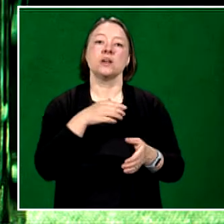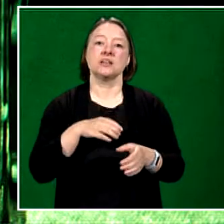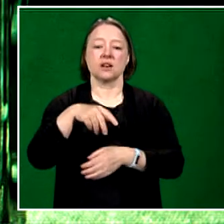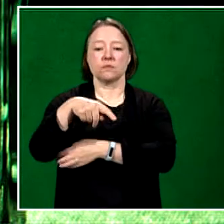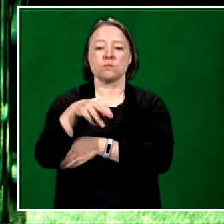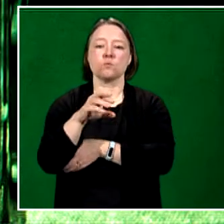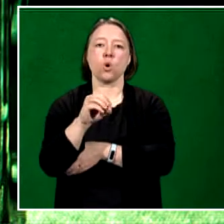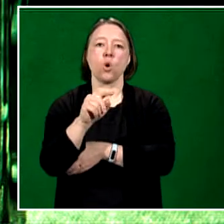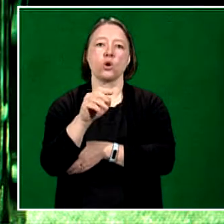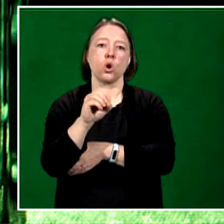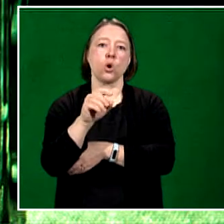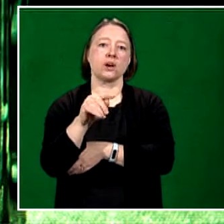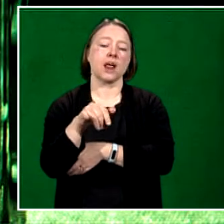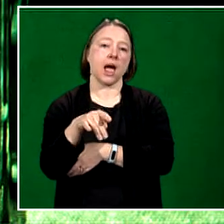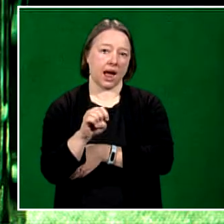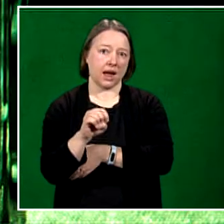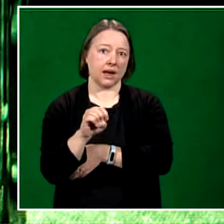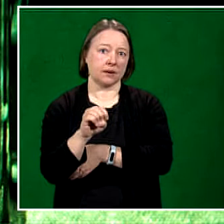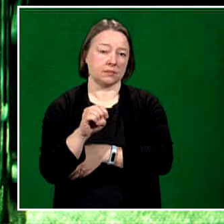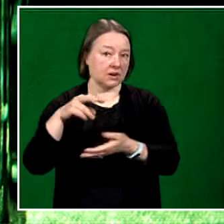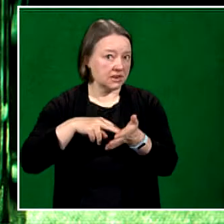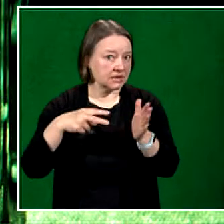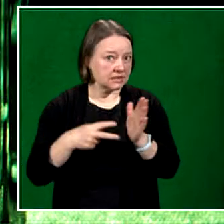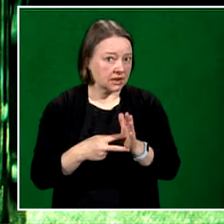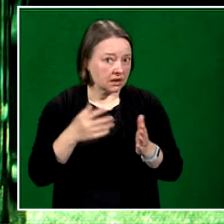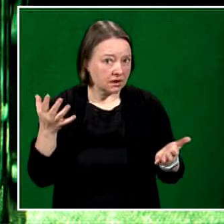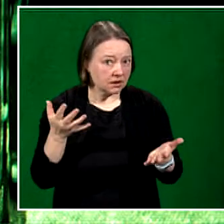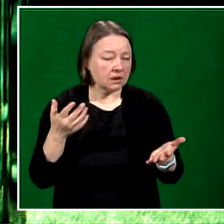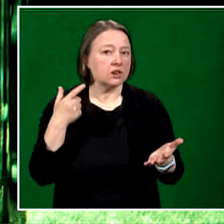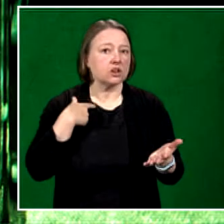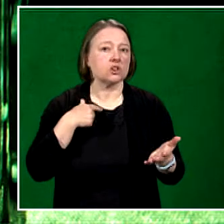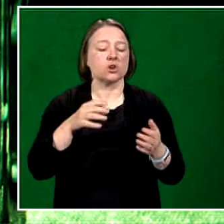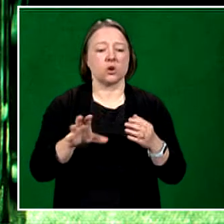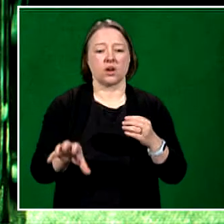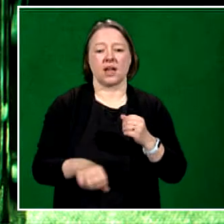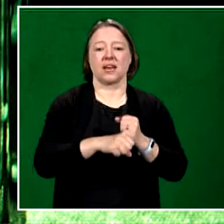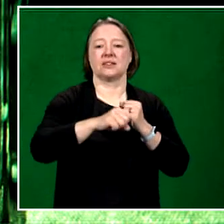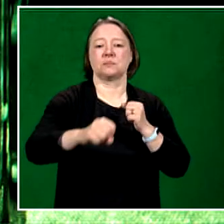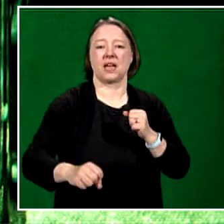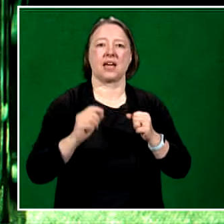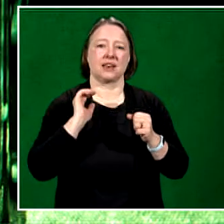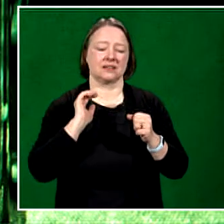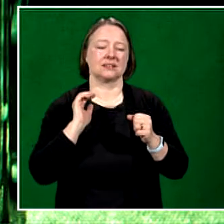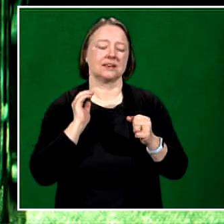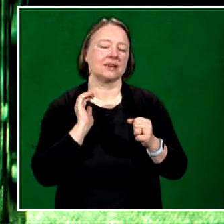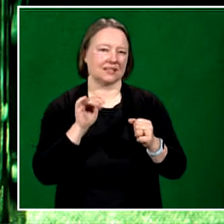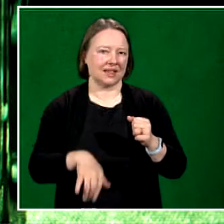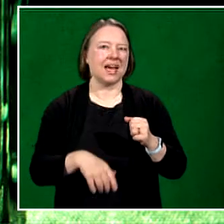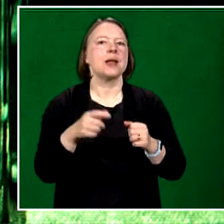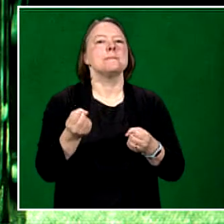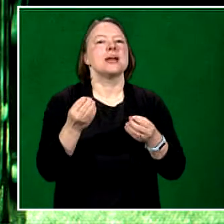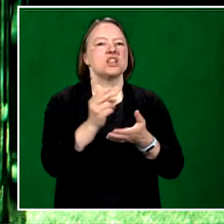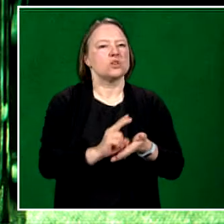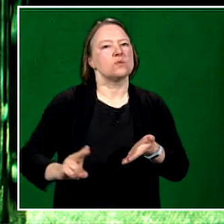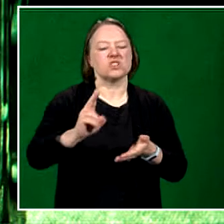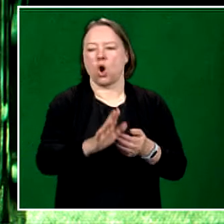prototype with the intent to expand our prototype at many universities around the